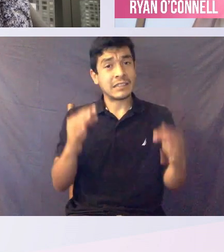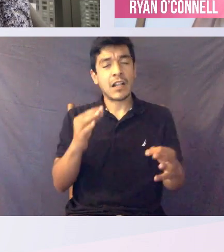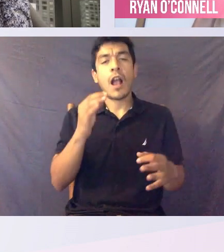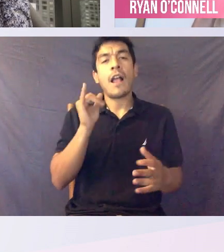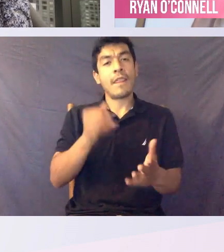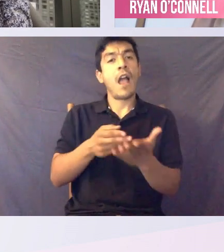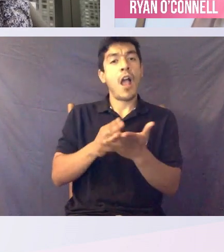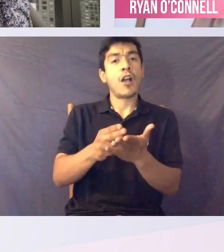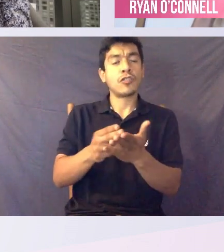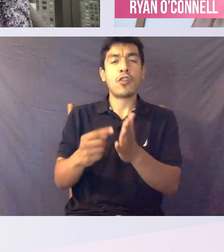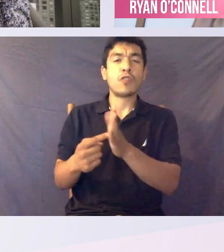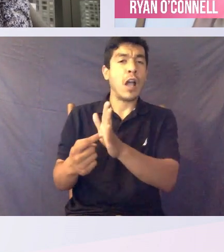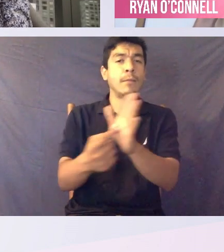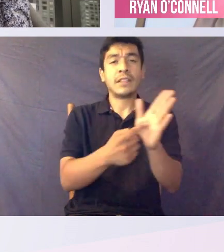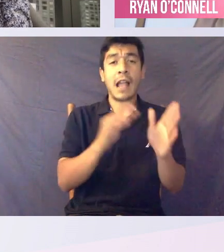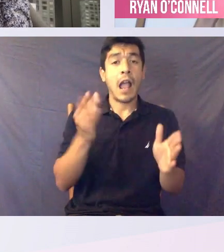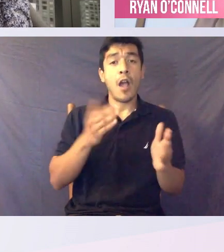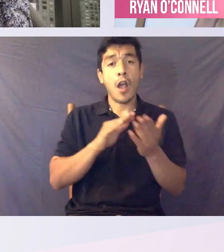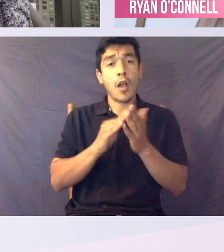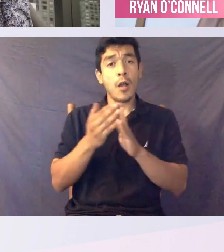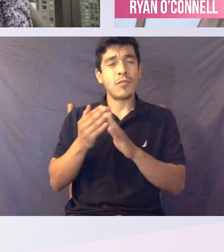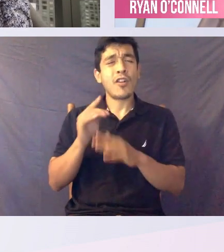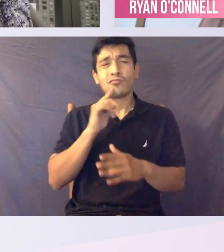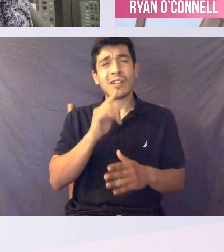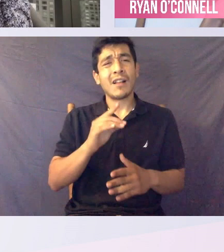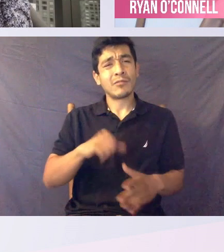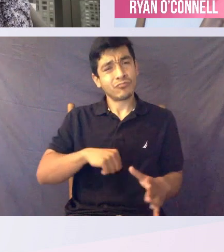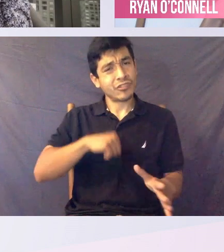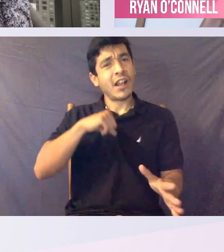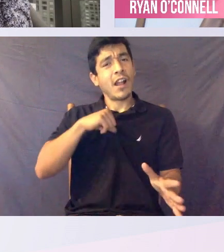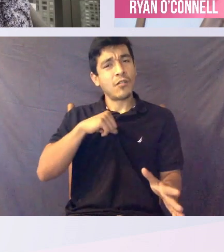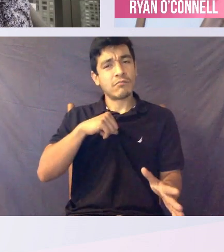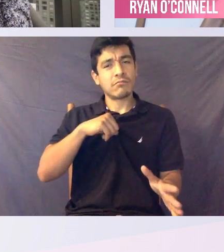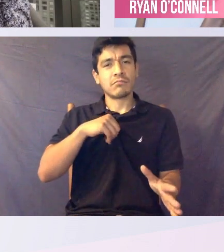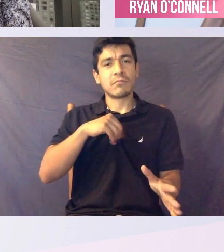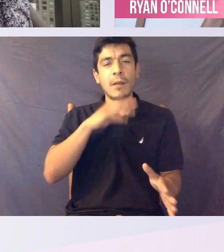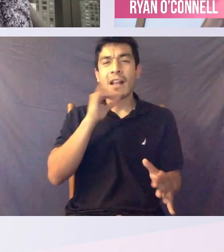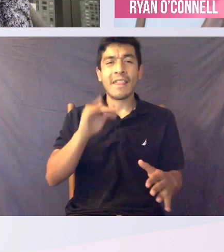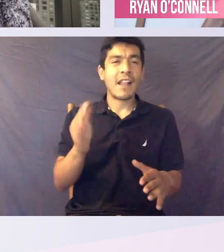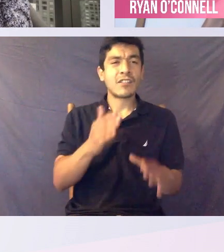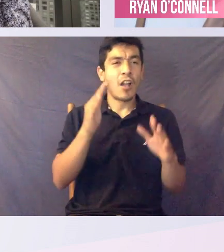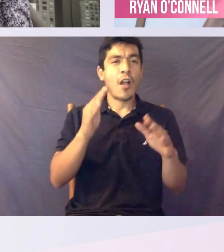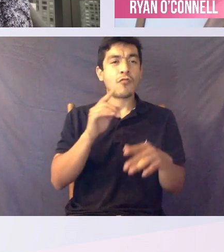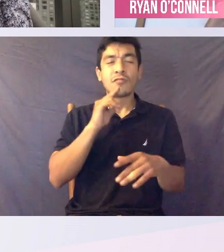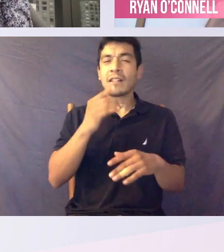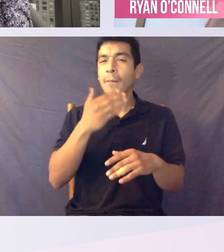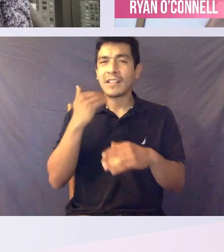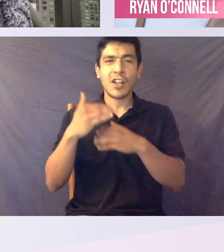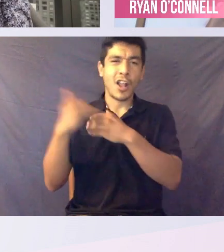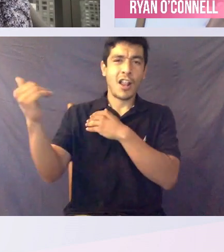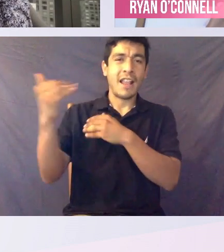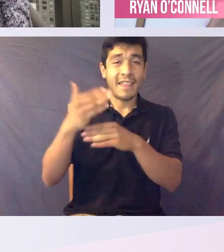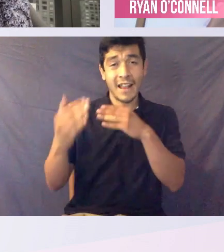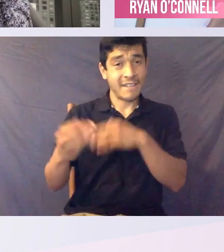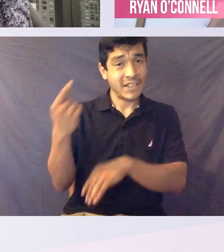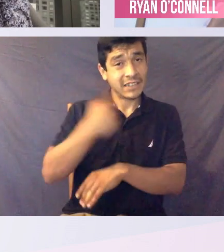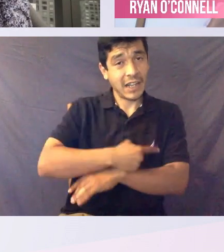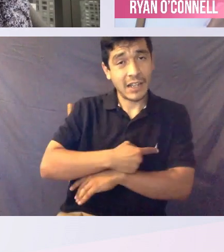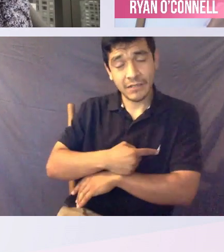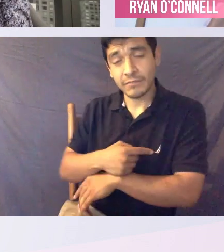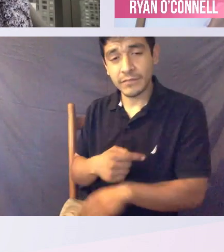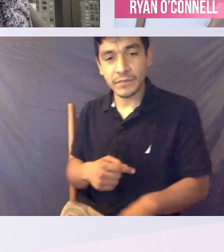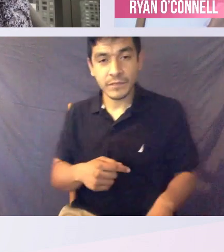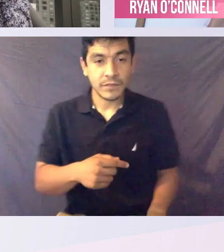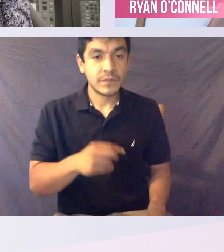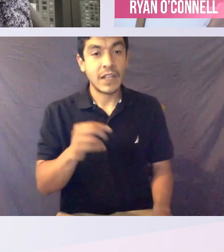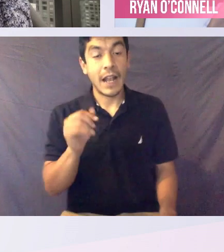representing our communities, and to be proud and step into our authenticity, because it's our greatest calling card at the end of the day. Well, and the other thing I wanted to say